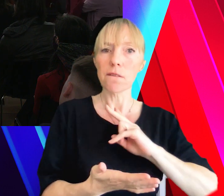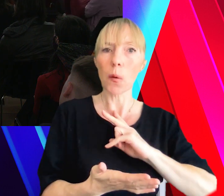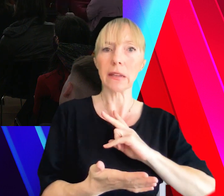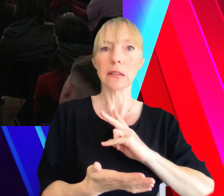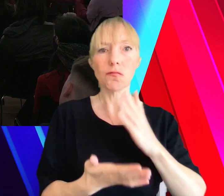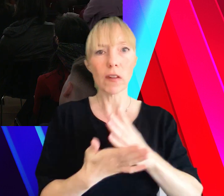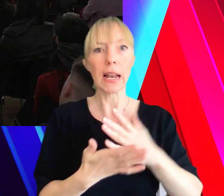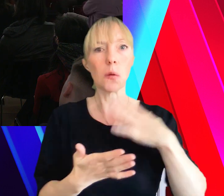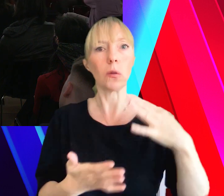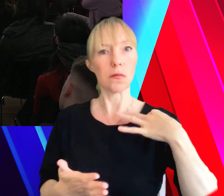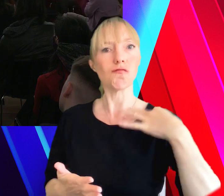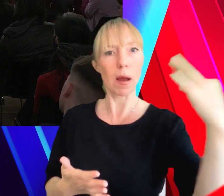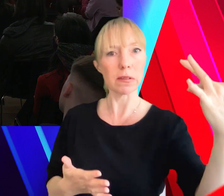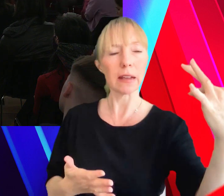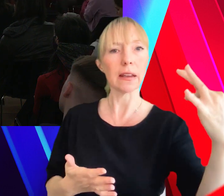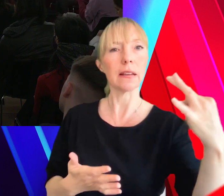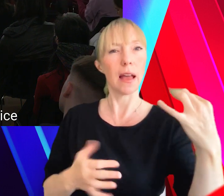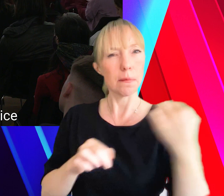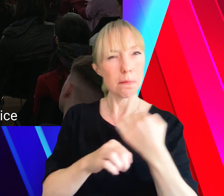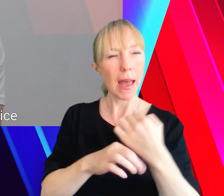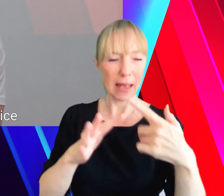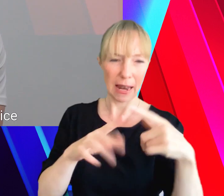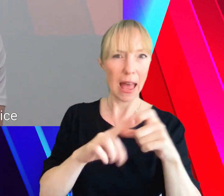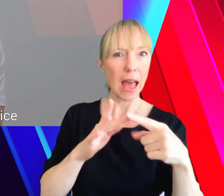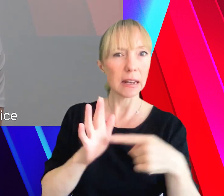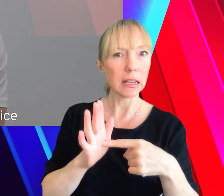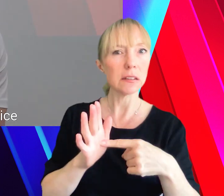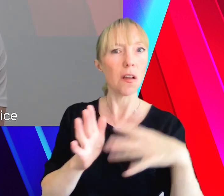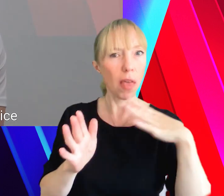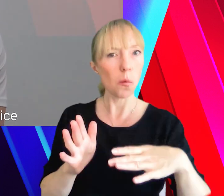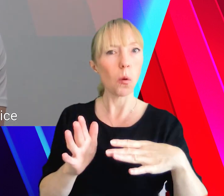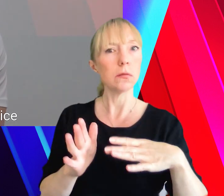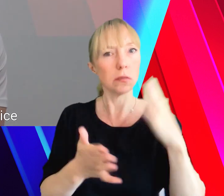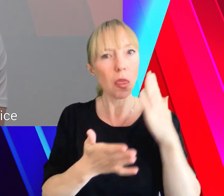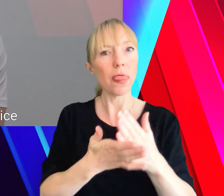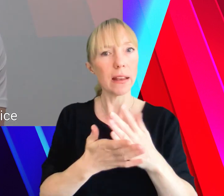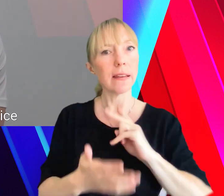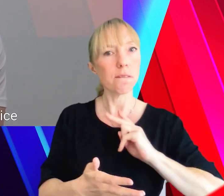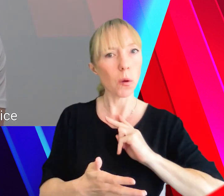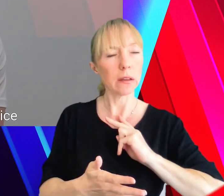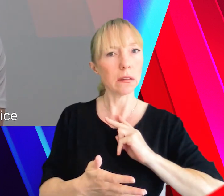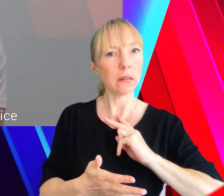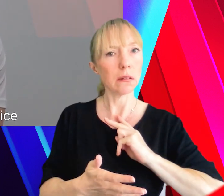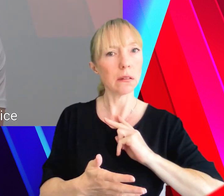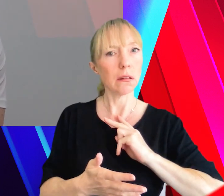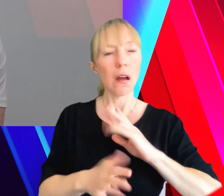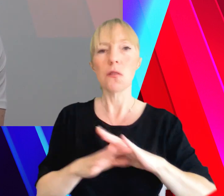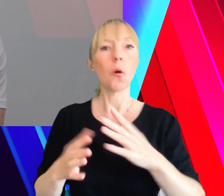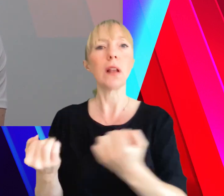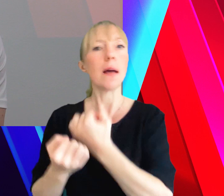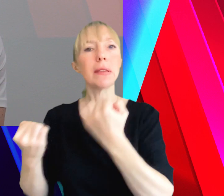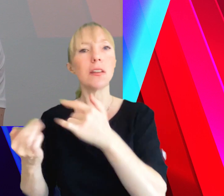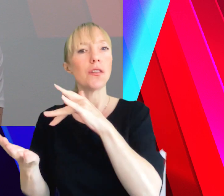are kind of desperately wanting some kind of representation, so they're making these edits and they want that kind of authentic voice to